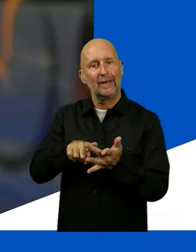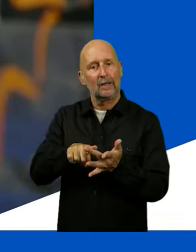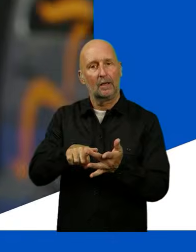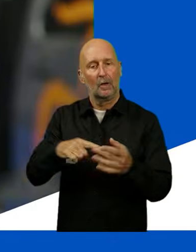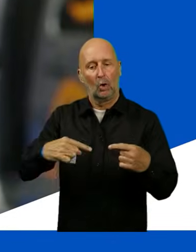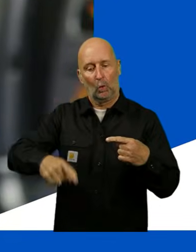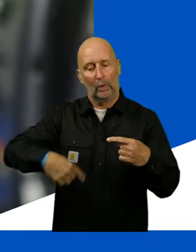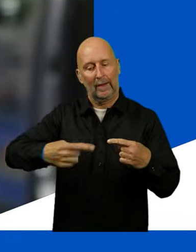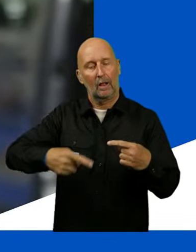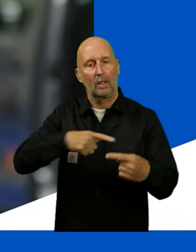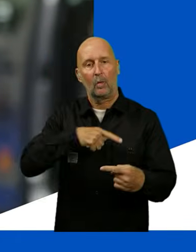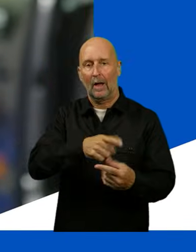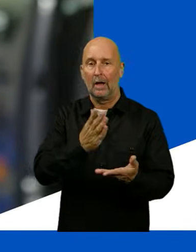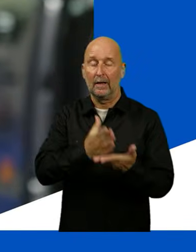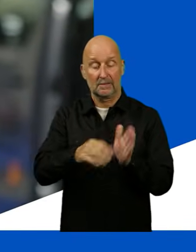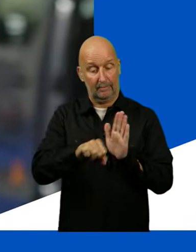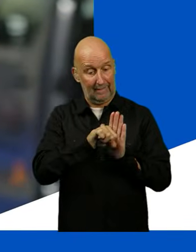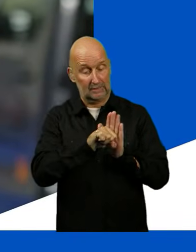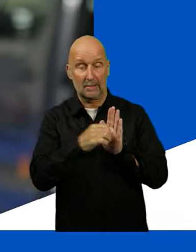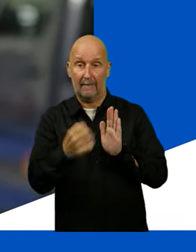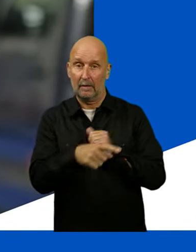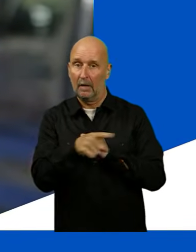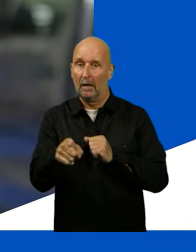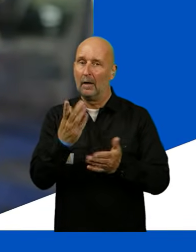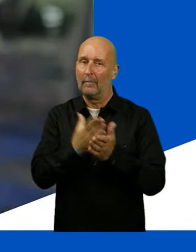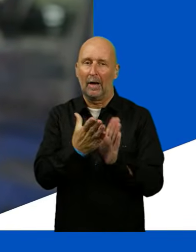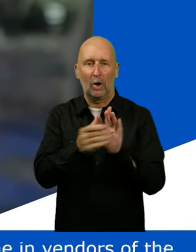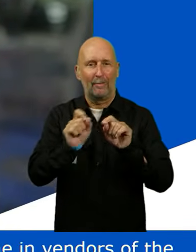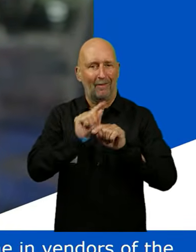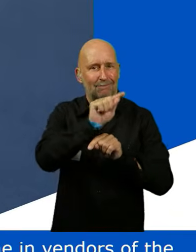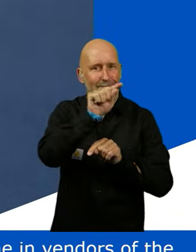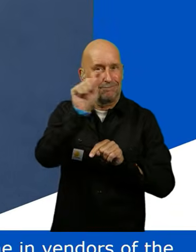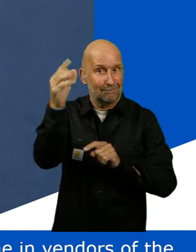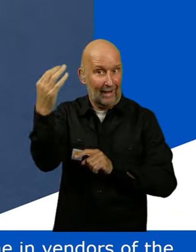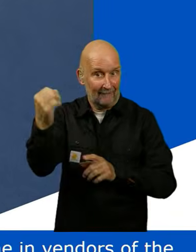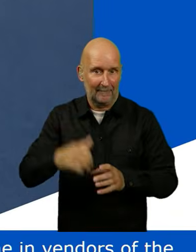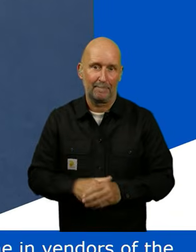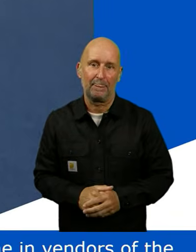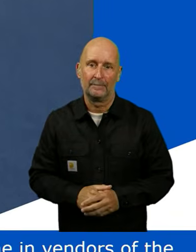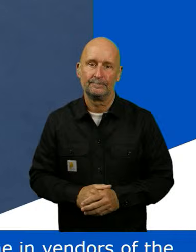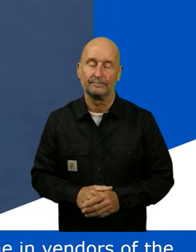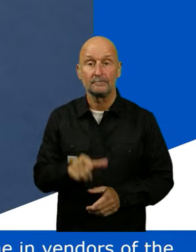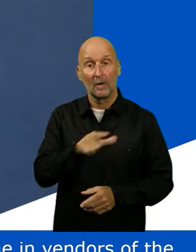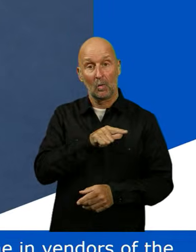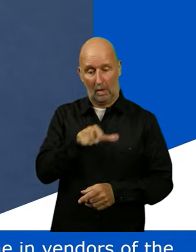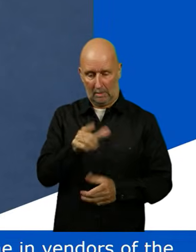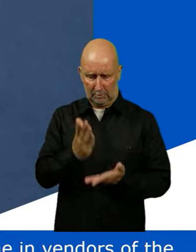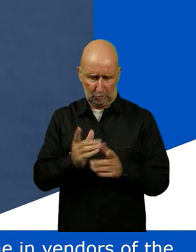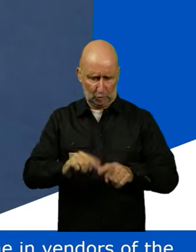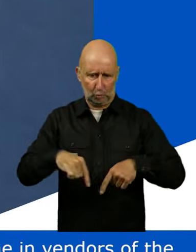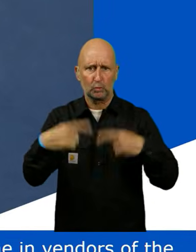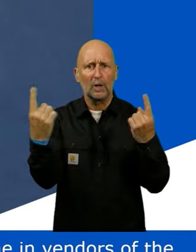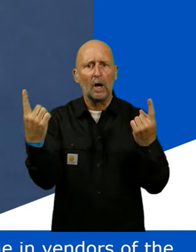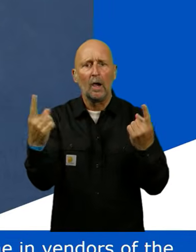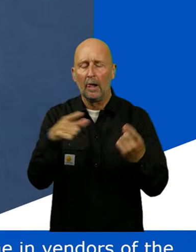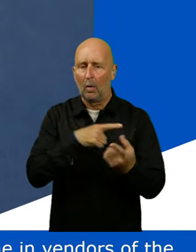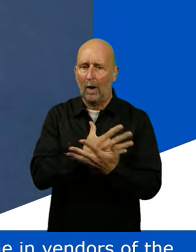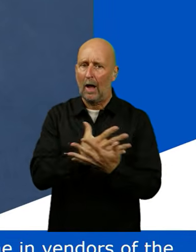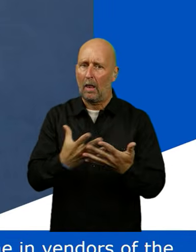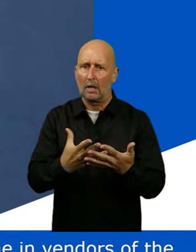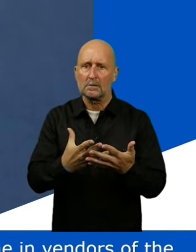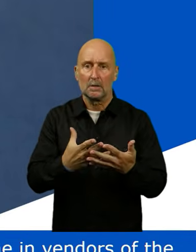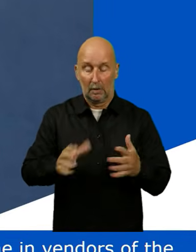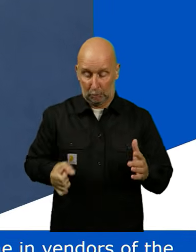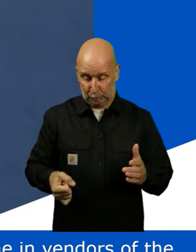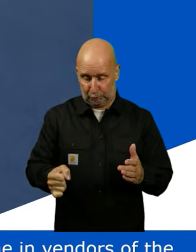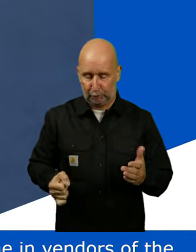which is a patented technology, but you'll see it copied in lots of other products now because of the unique way it works. It gives lots of control for the